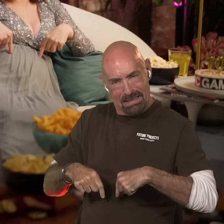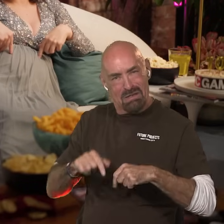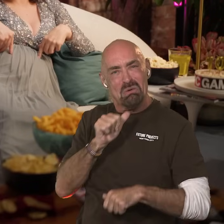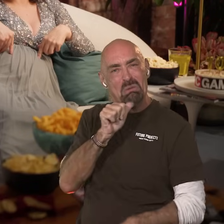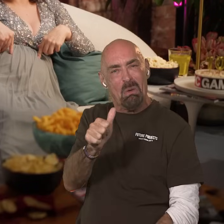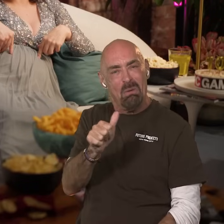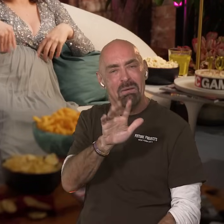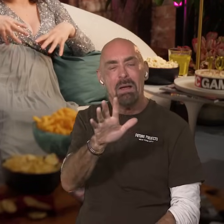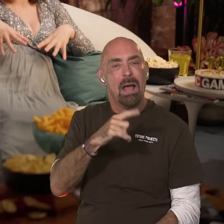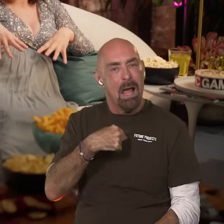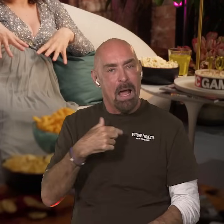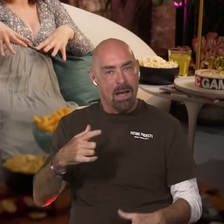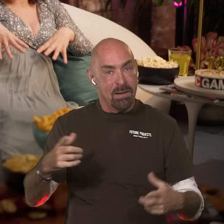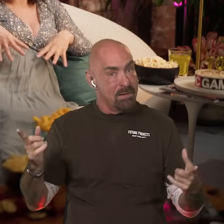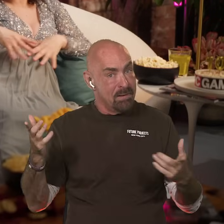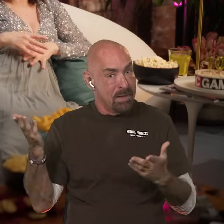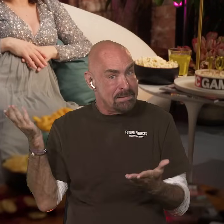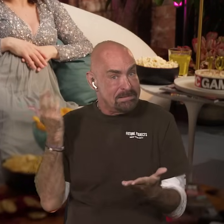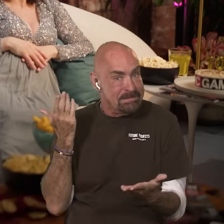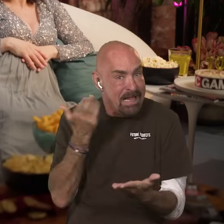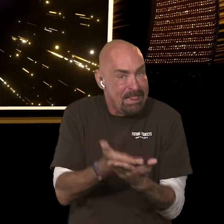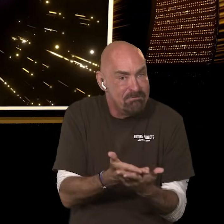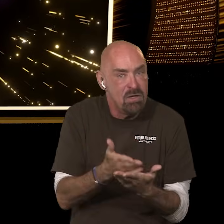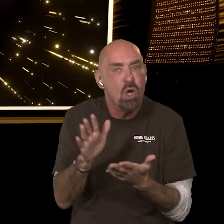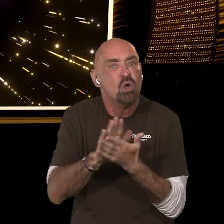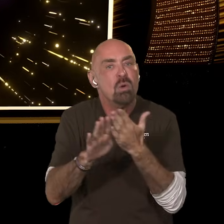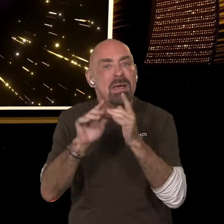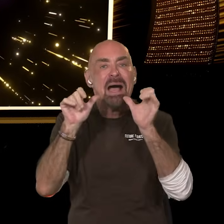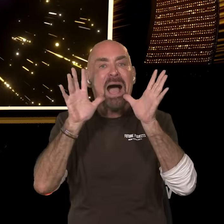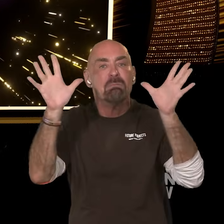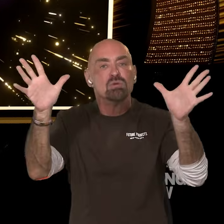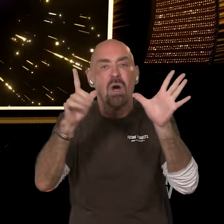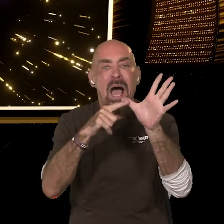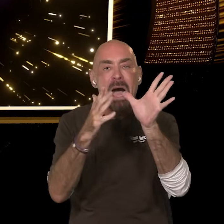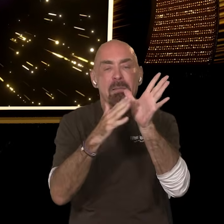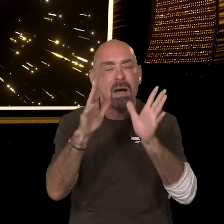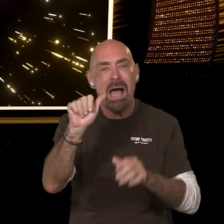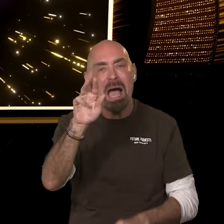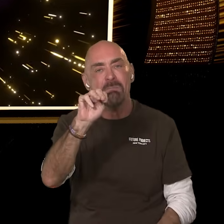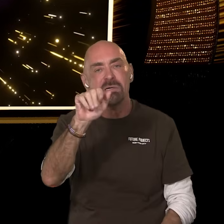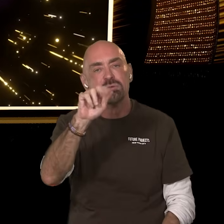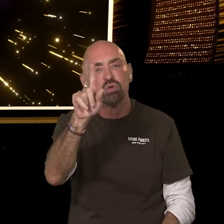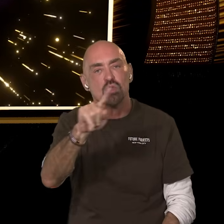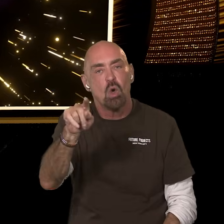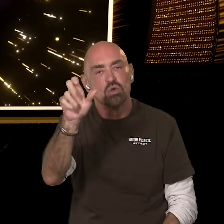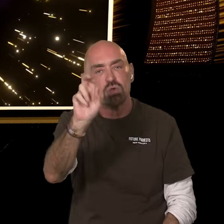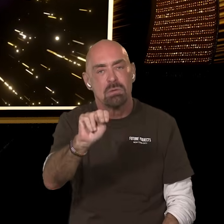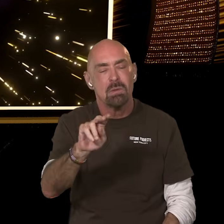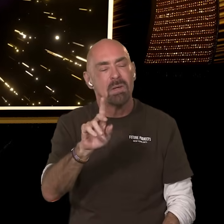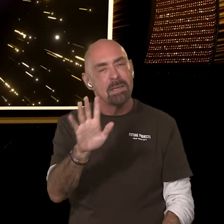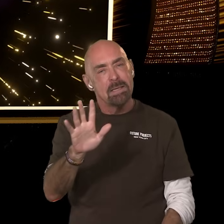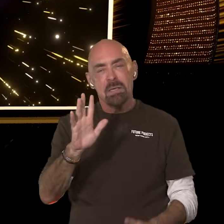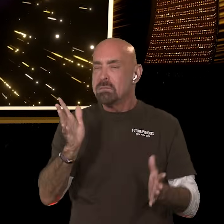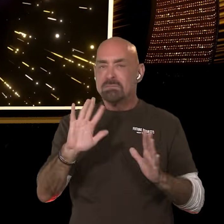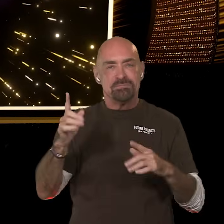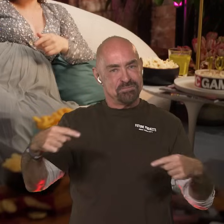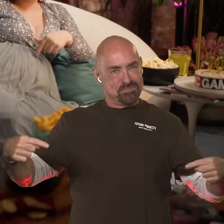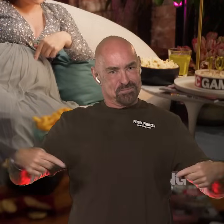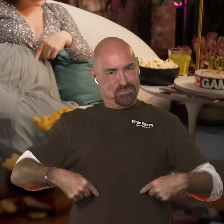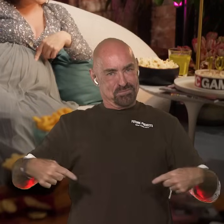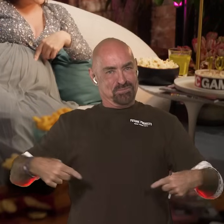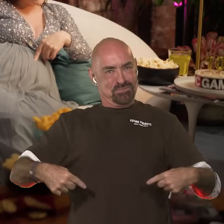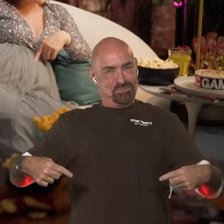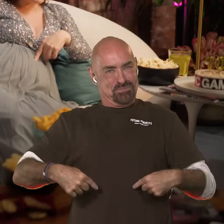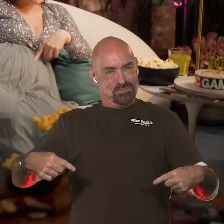kind of expecting a pretty special delivery. Oh, I get you. Big Amazon orders. Yeah, Can't makes miss sense, those. yeah. Sometimes you have to sign. Right? Something